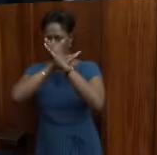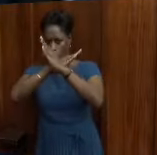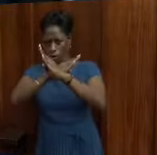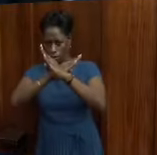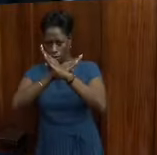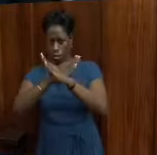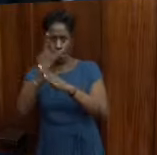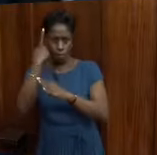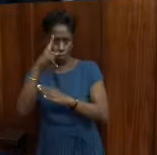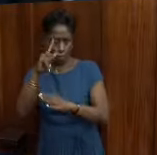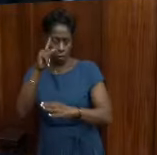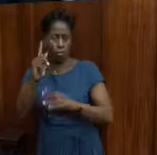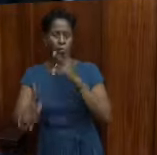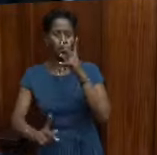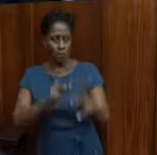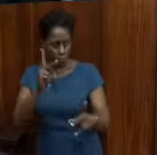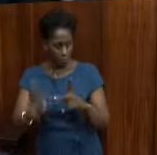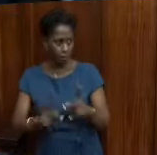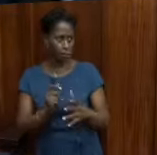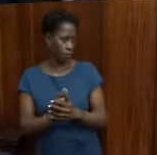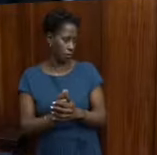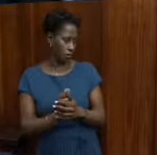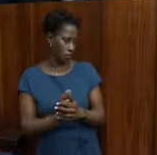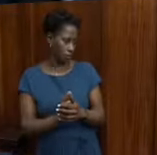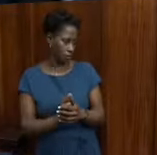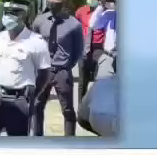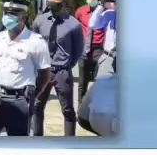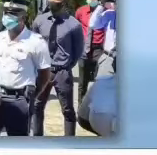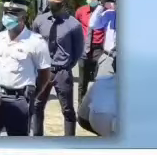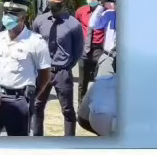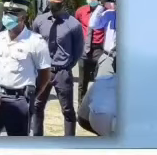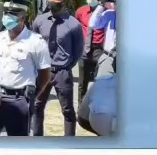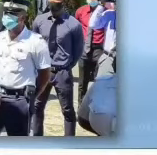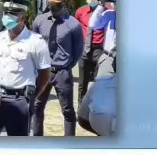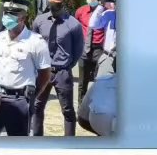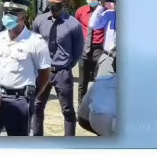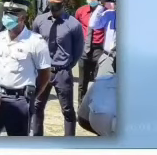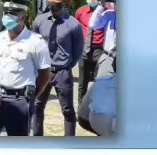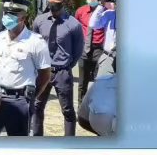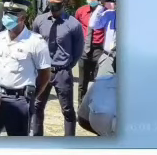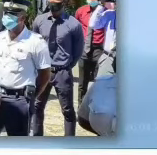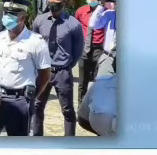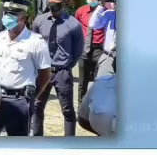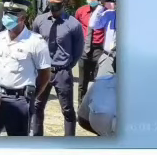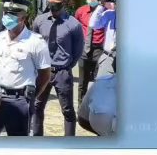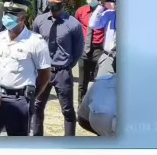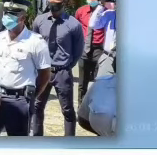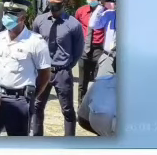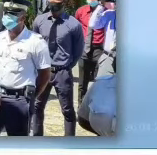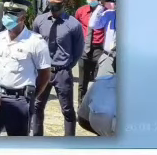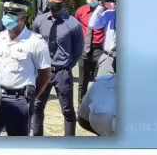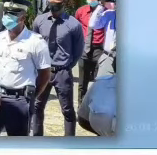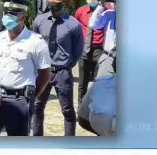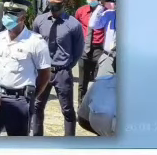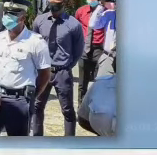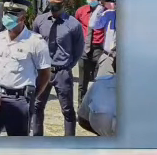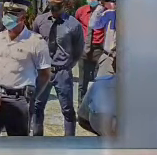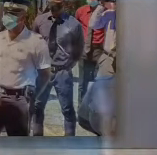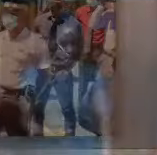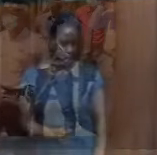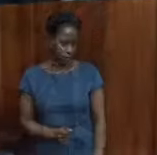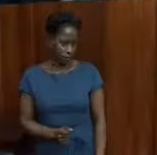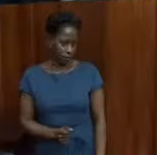that approach will be achieved through the use of established law enforcement channels, as well as through citizen participation,